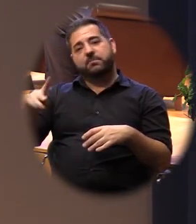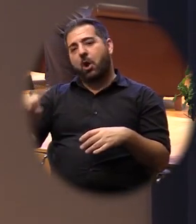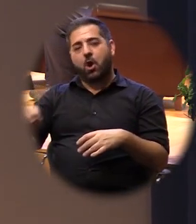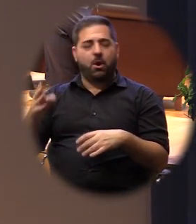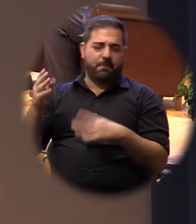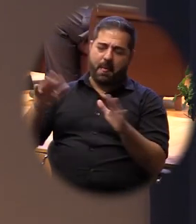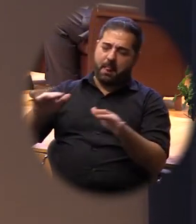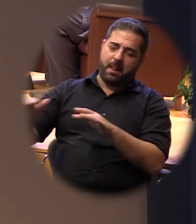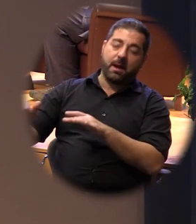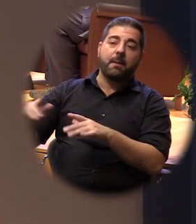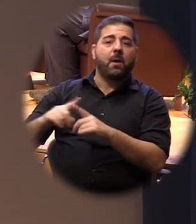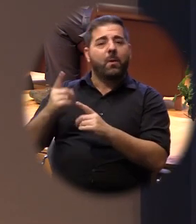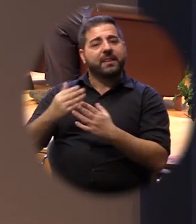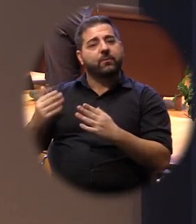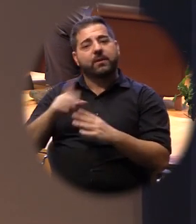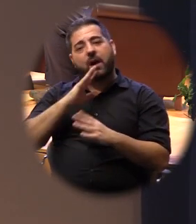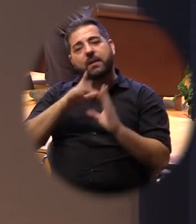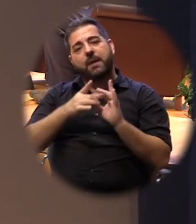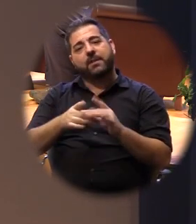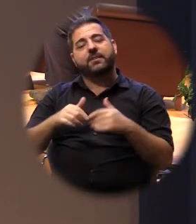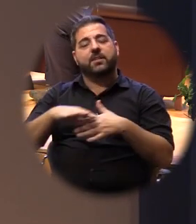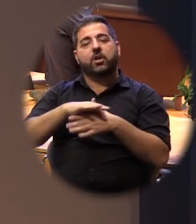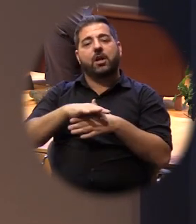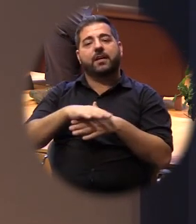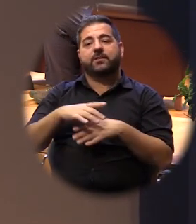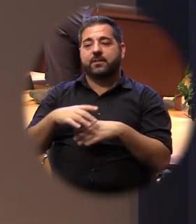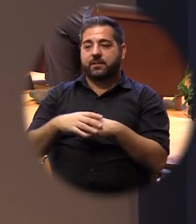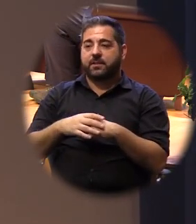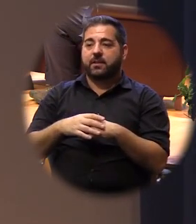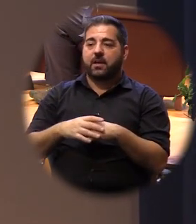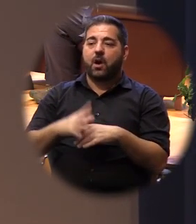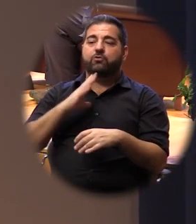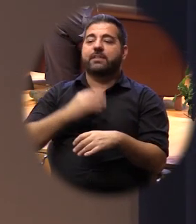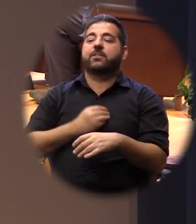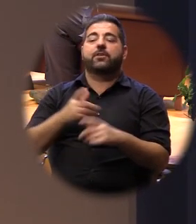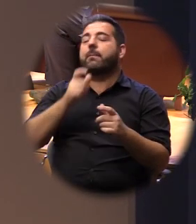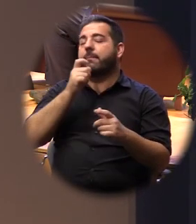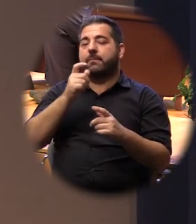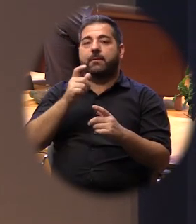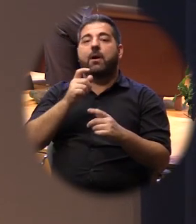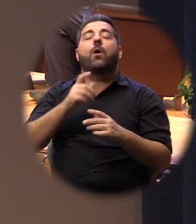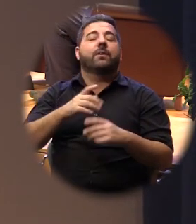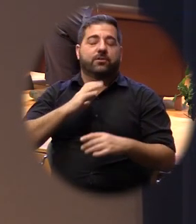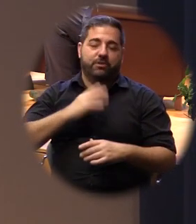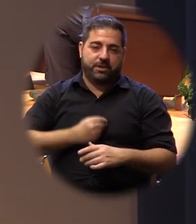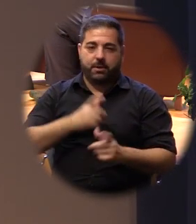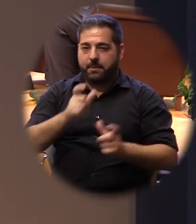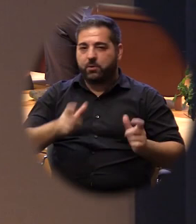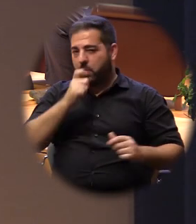that we run into in lots of contexts in our work in the Dialogue on Science, Ethics, and Religion program is that